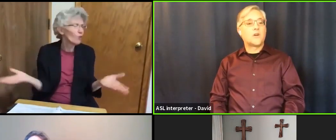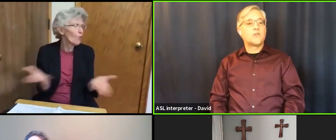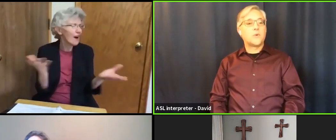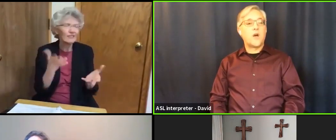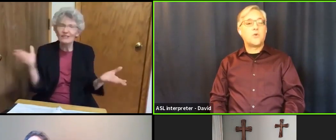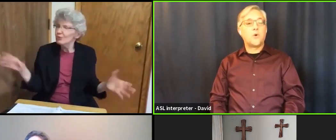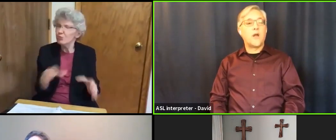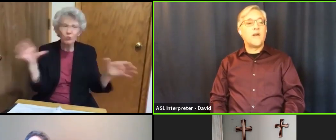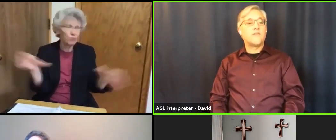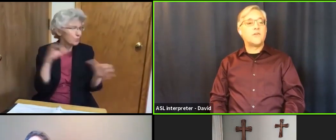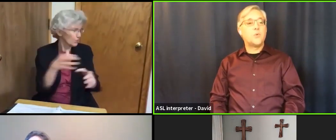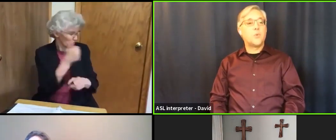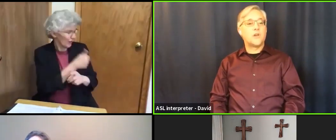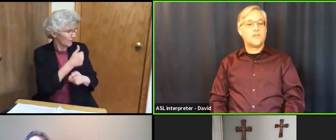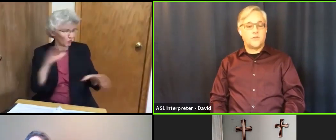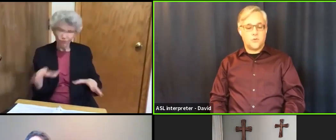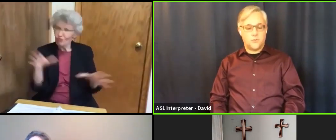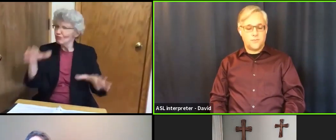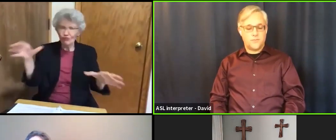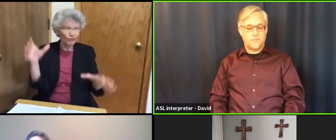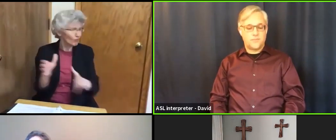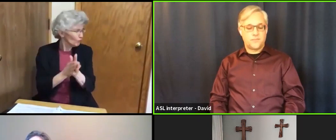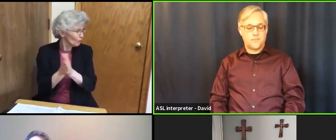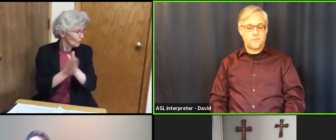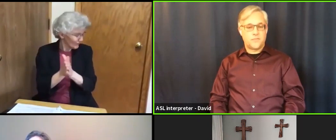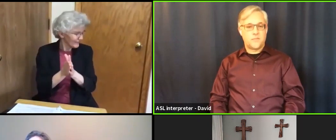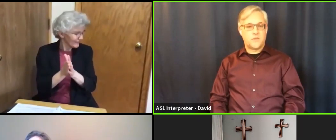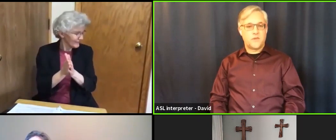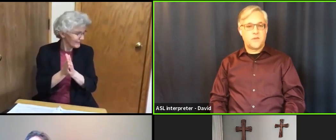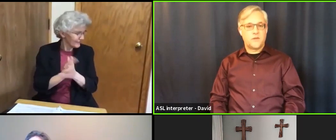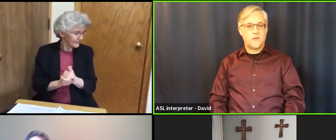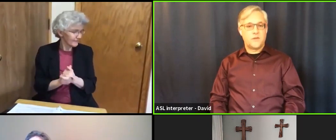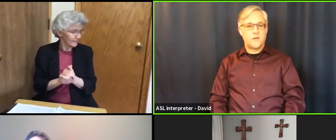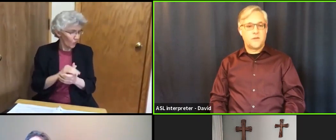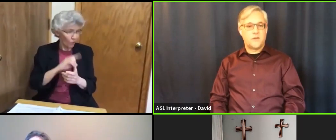and walked around wherever you wanted to.